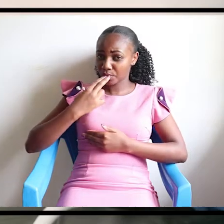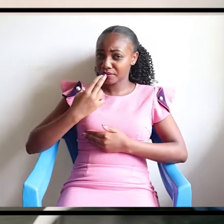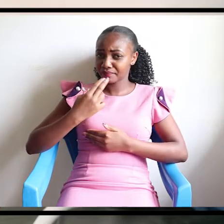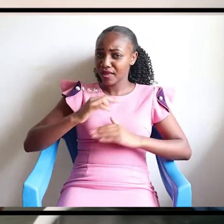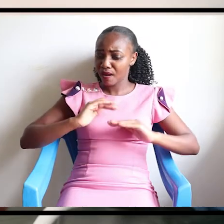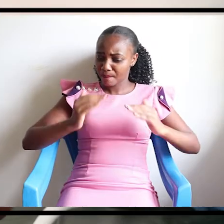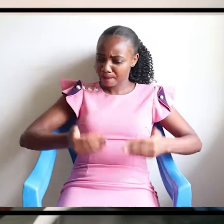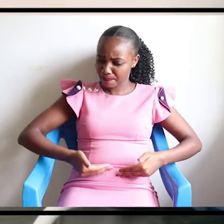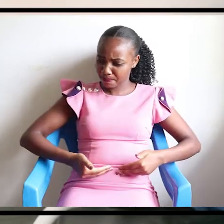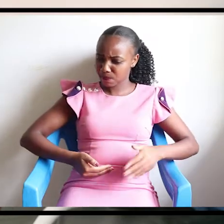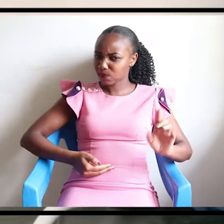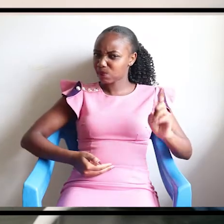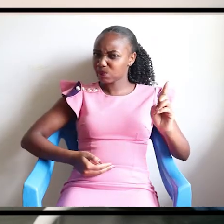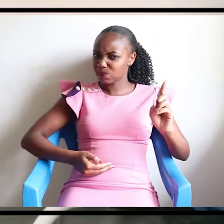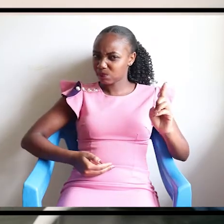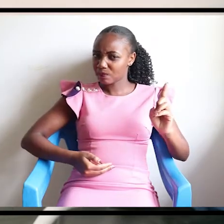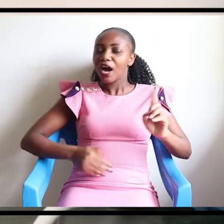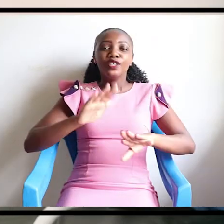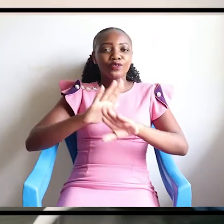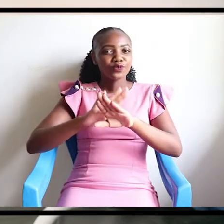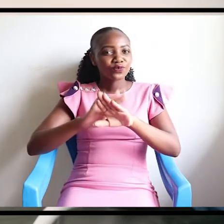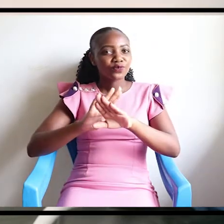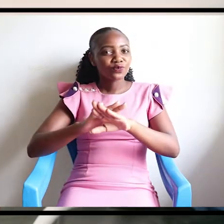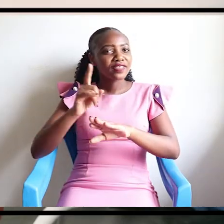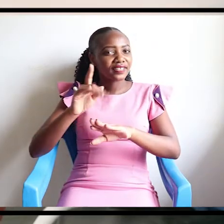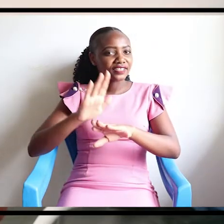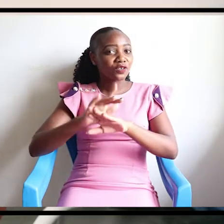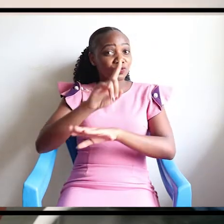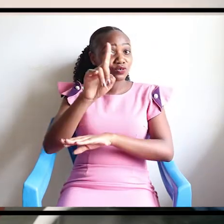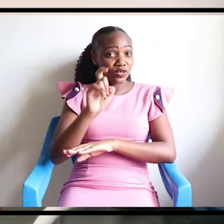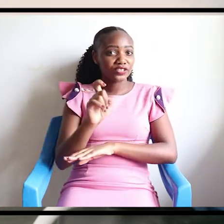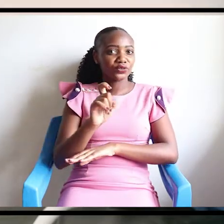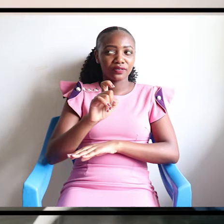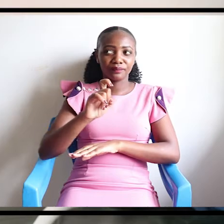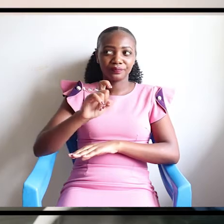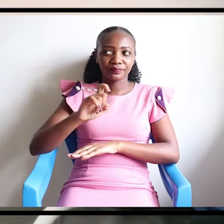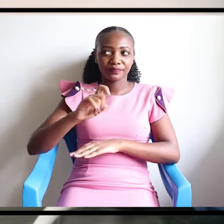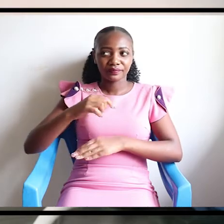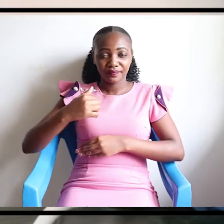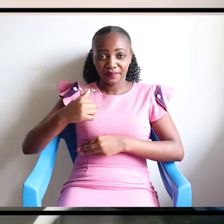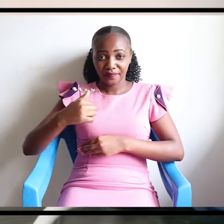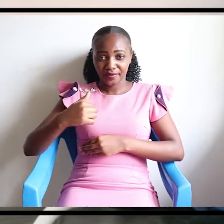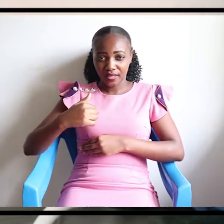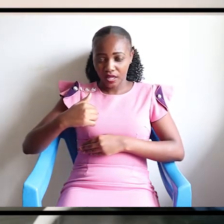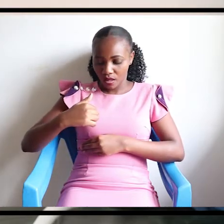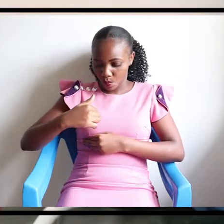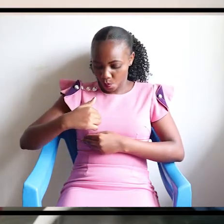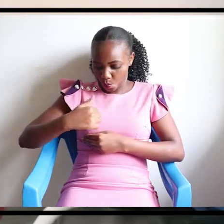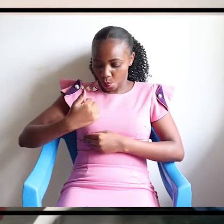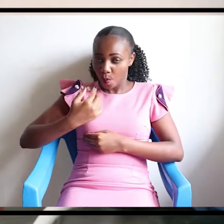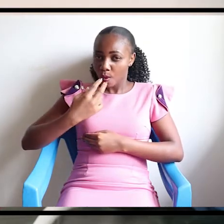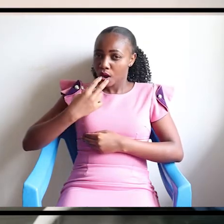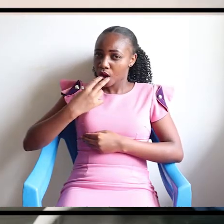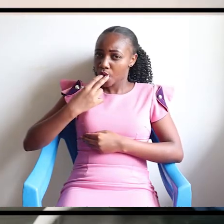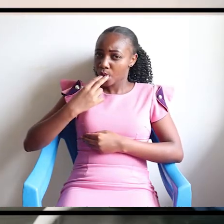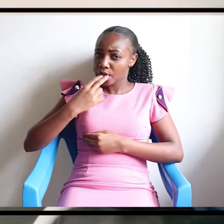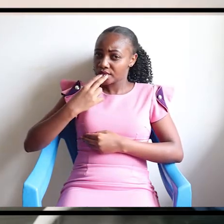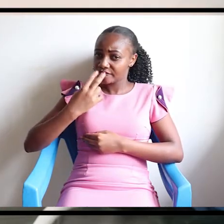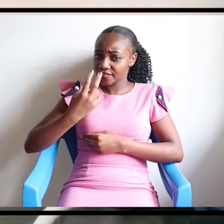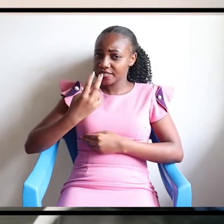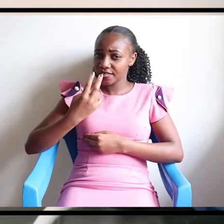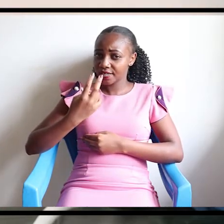Judy has taken me back to a method of family planning. Breastfeeding is also a method. It's among the natural family planning methods. But